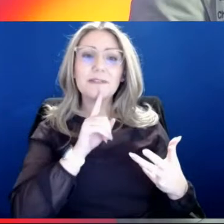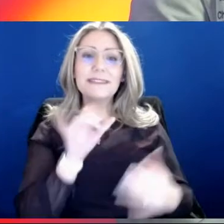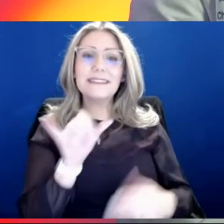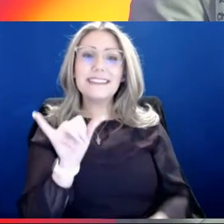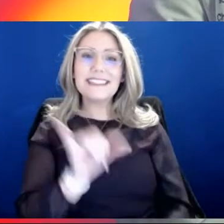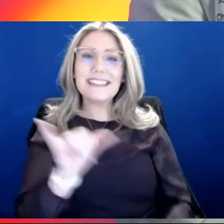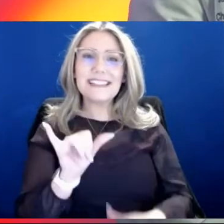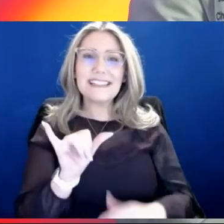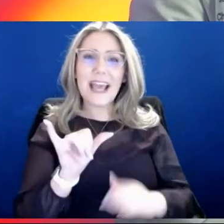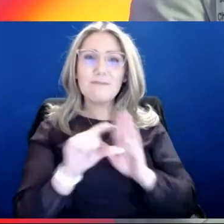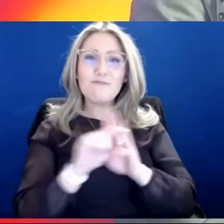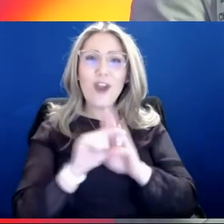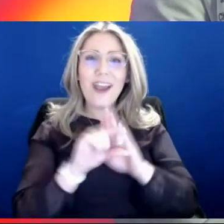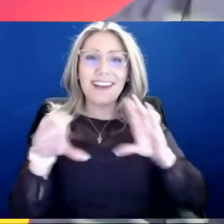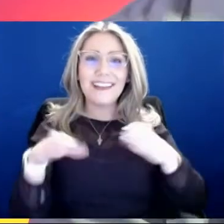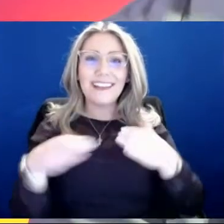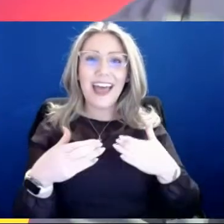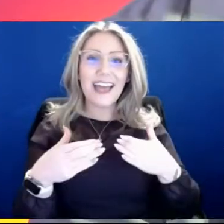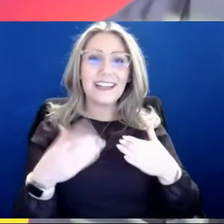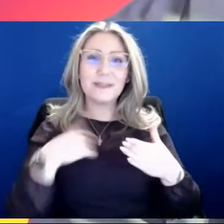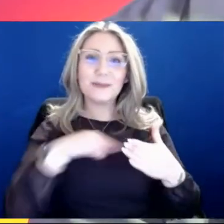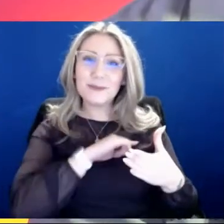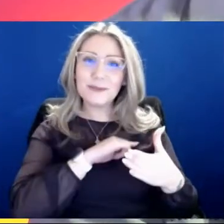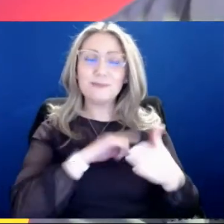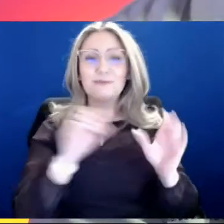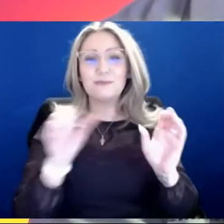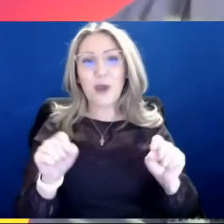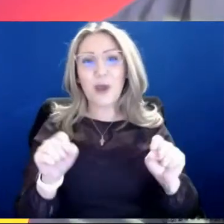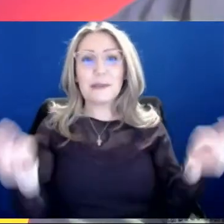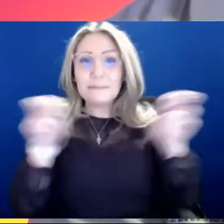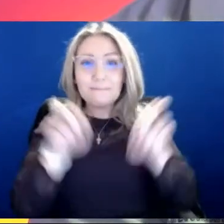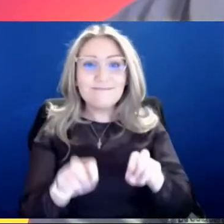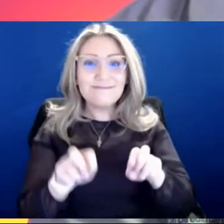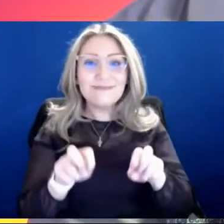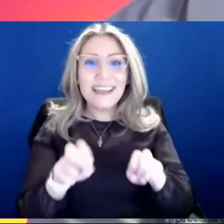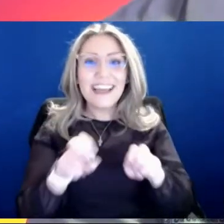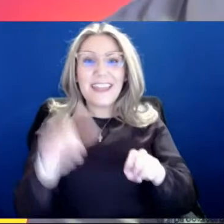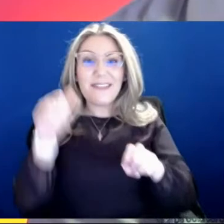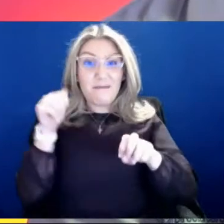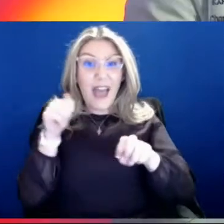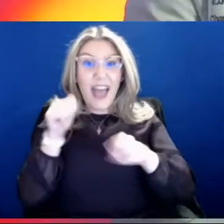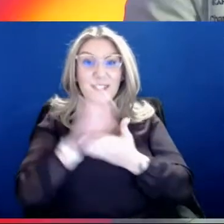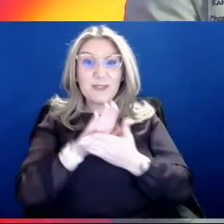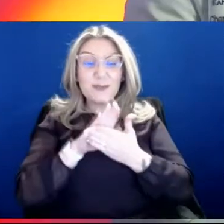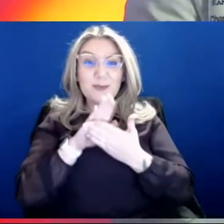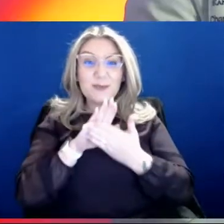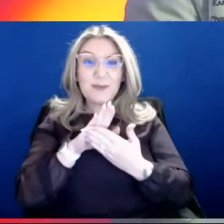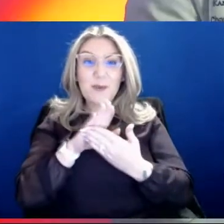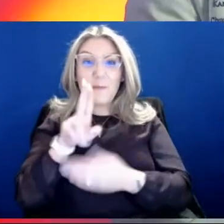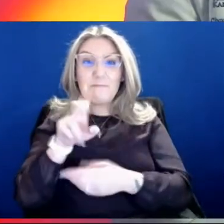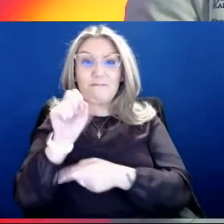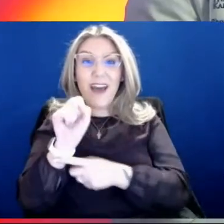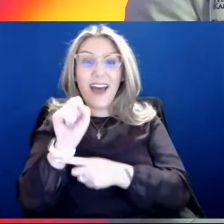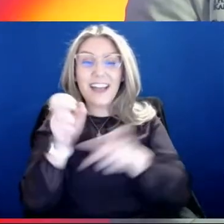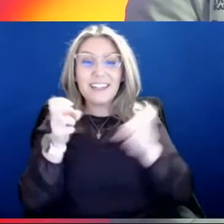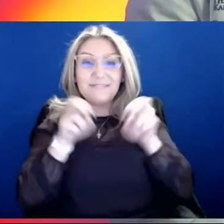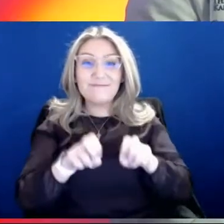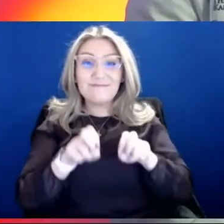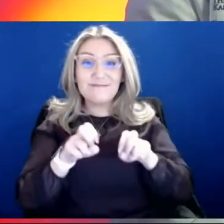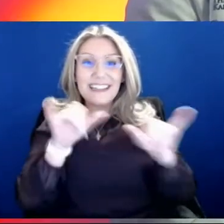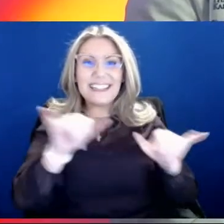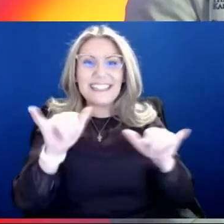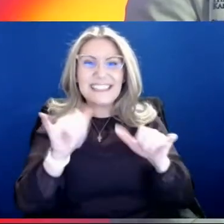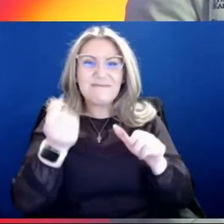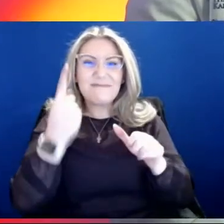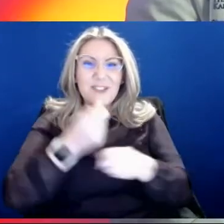in class, we'd have probably sat close to each other in the back of the school bus and we'd have gotten the same jokes. With his